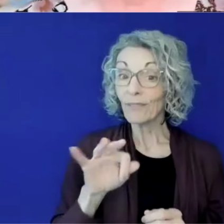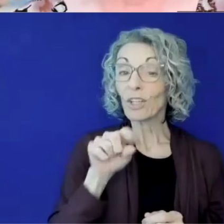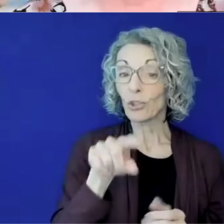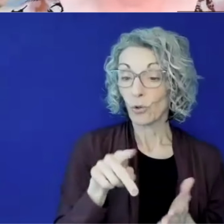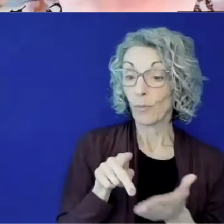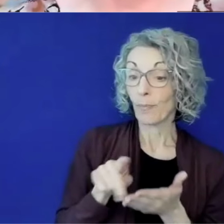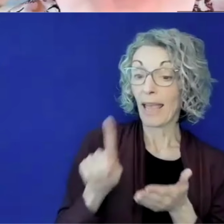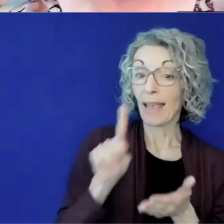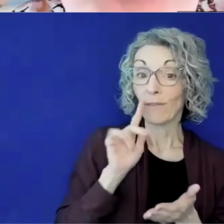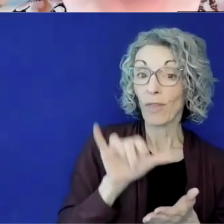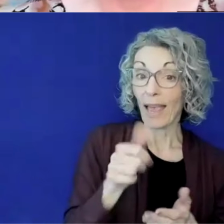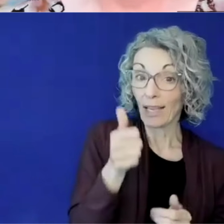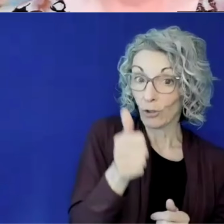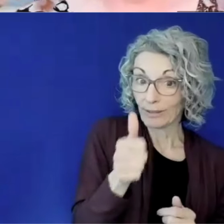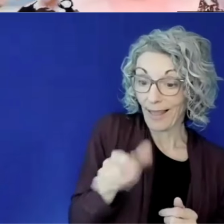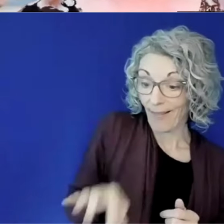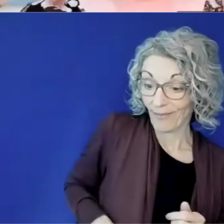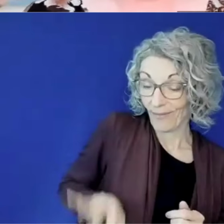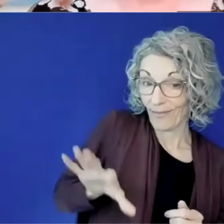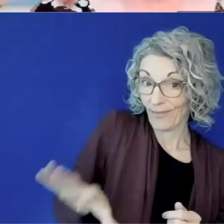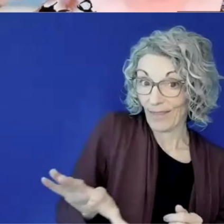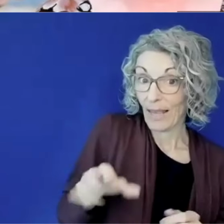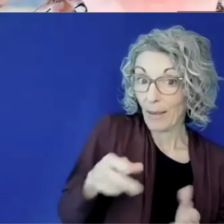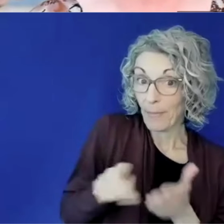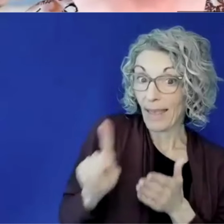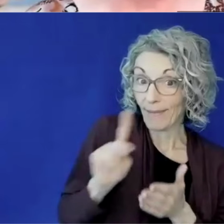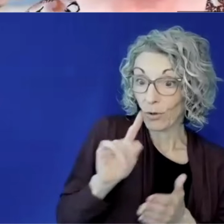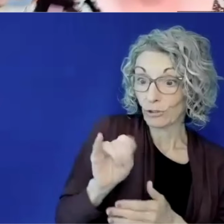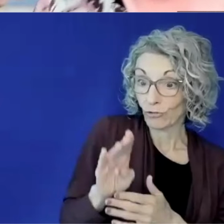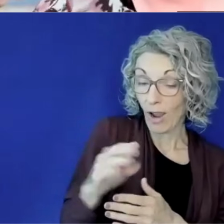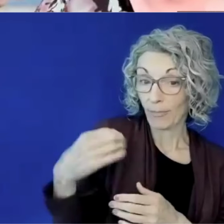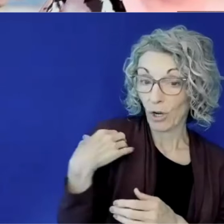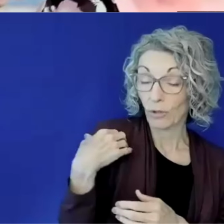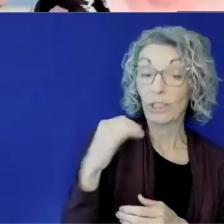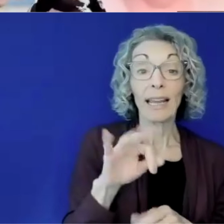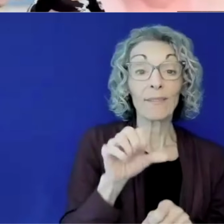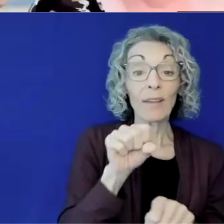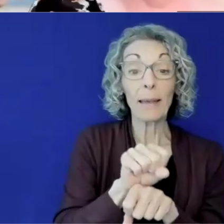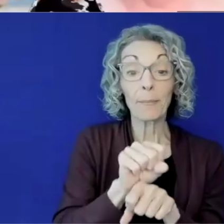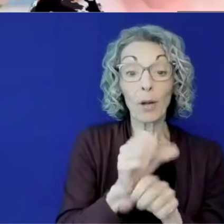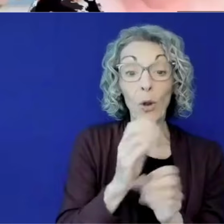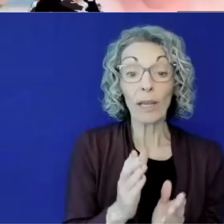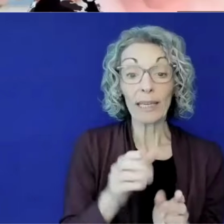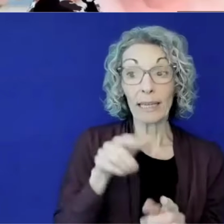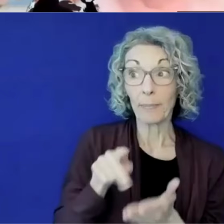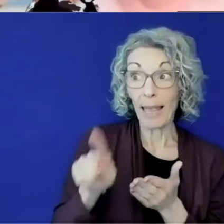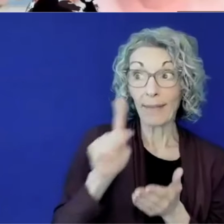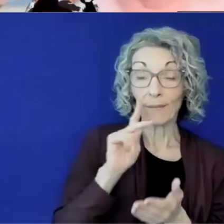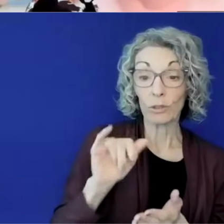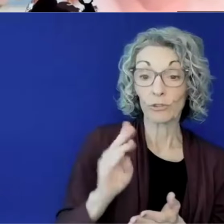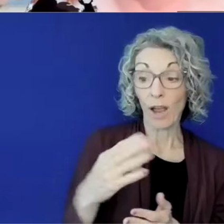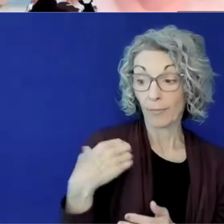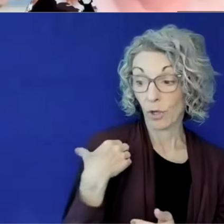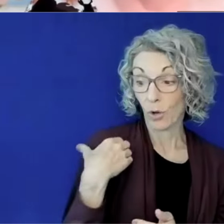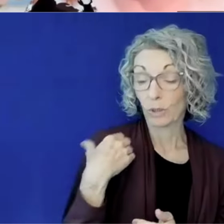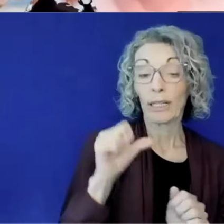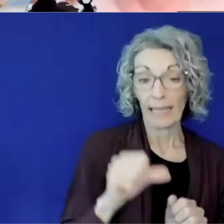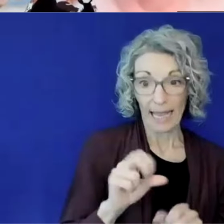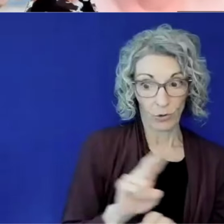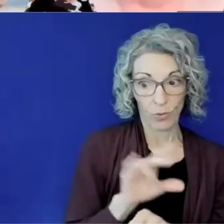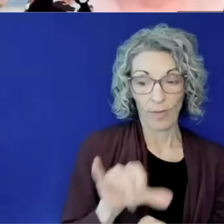for it out of your own pocket. So if the employee is paying for the job coach, they can use that as an impairment-related